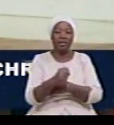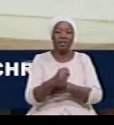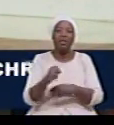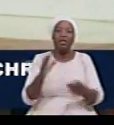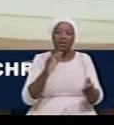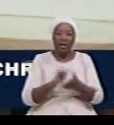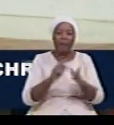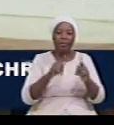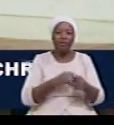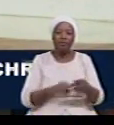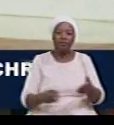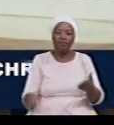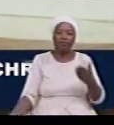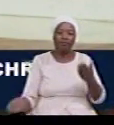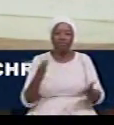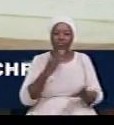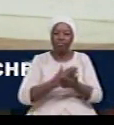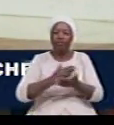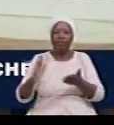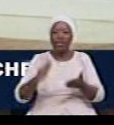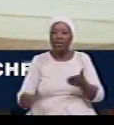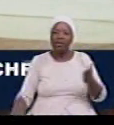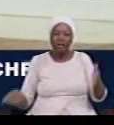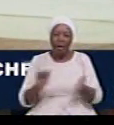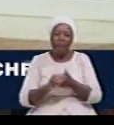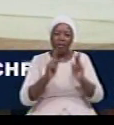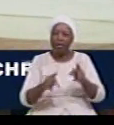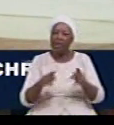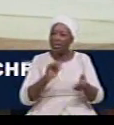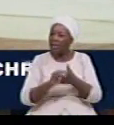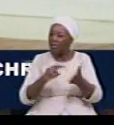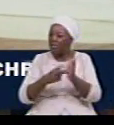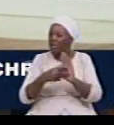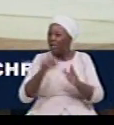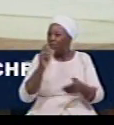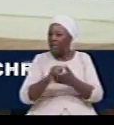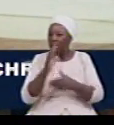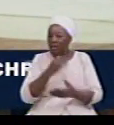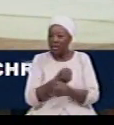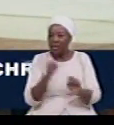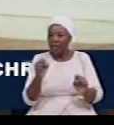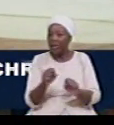off. That means those who are saying at a moment of time,